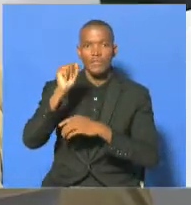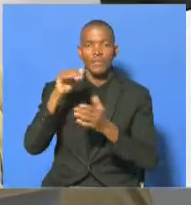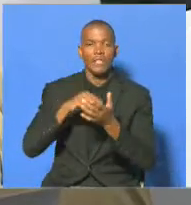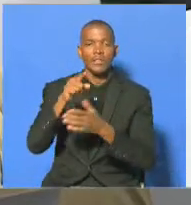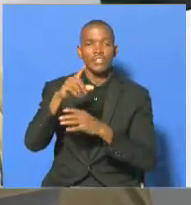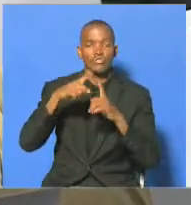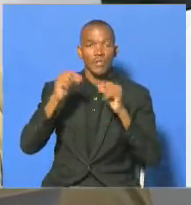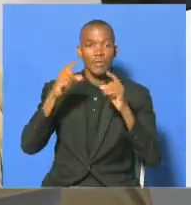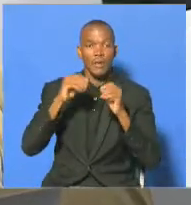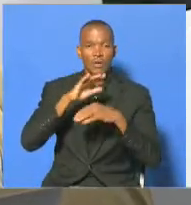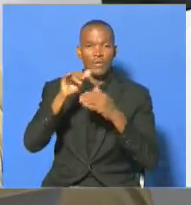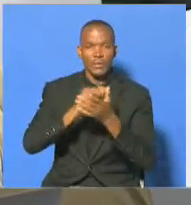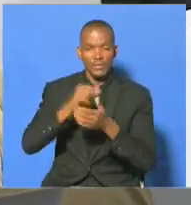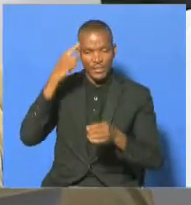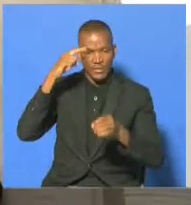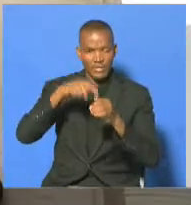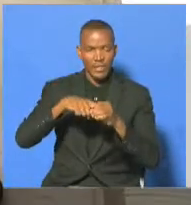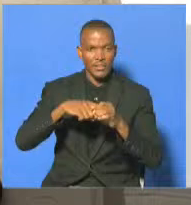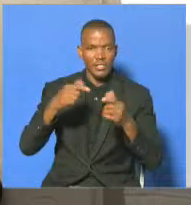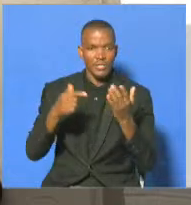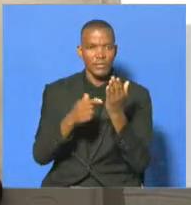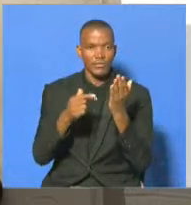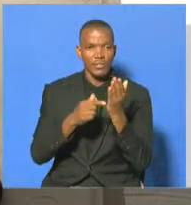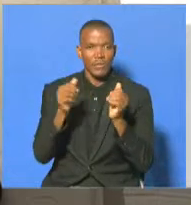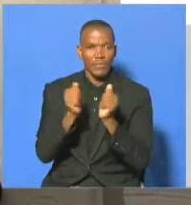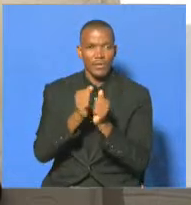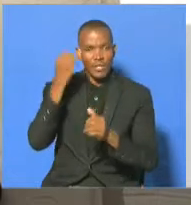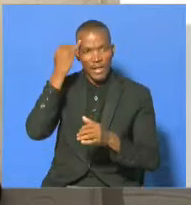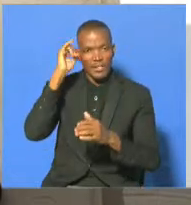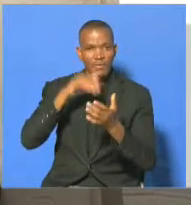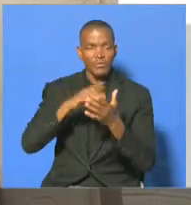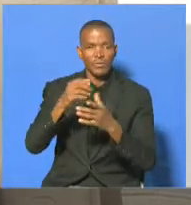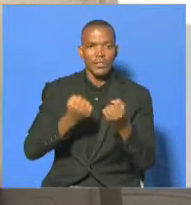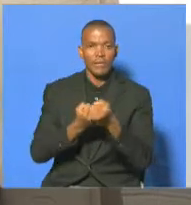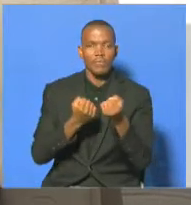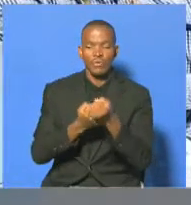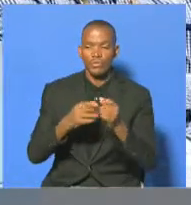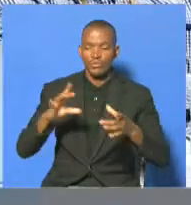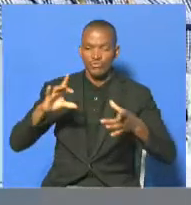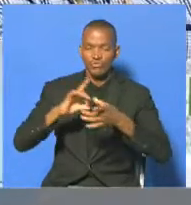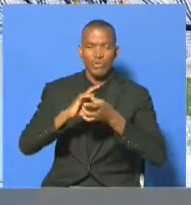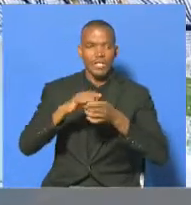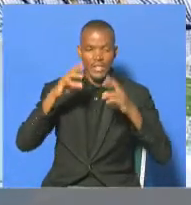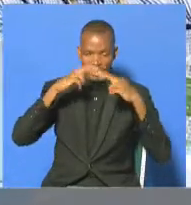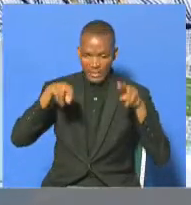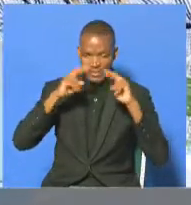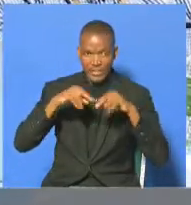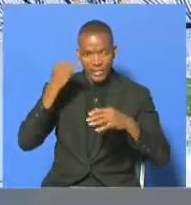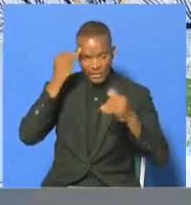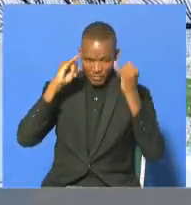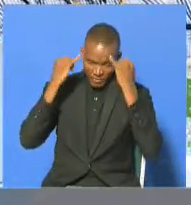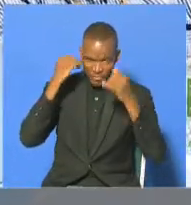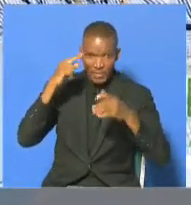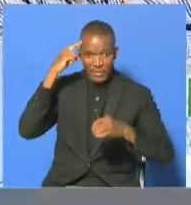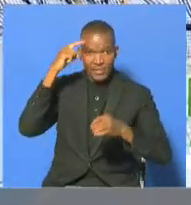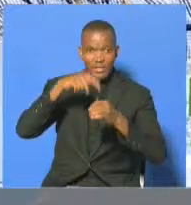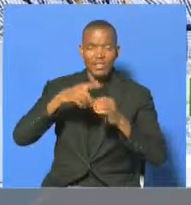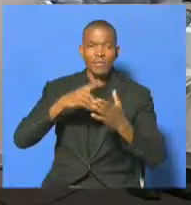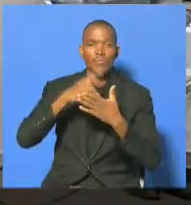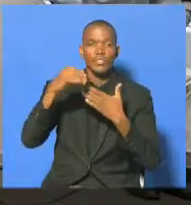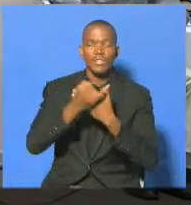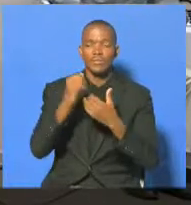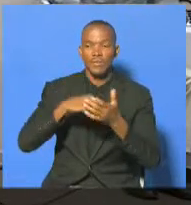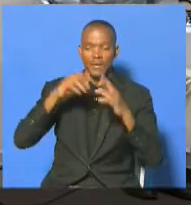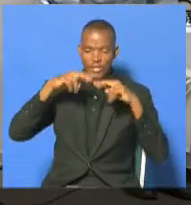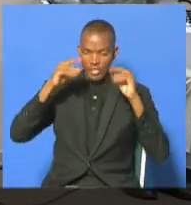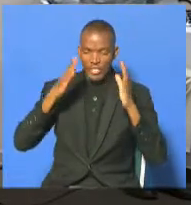the Japan Science and Technology Agency with the aim to support joint research and innovation science projects between